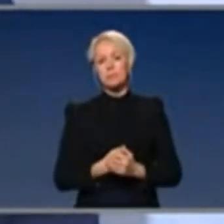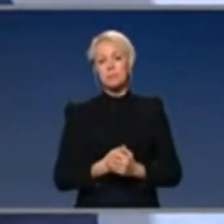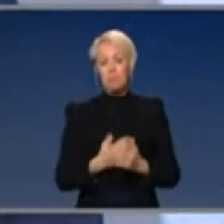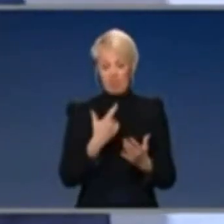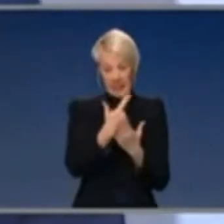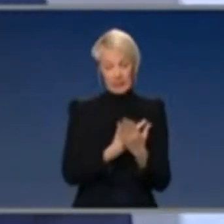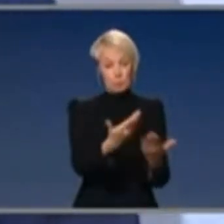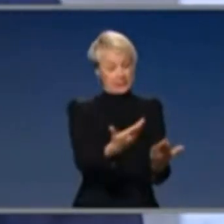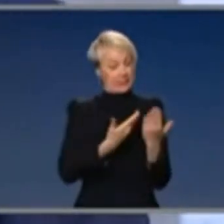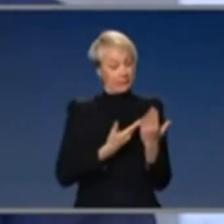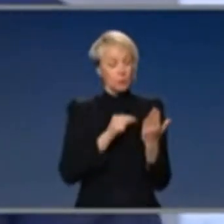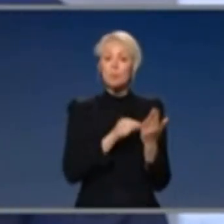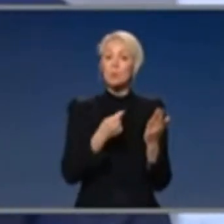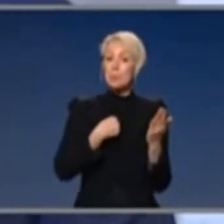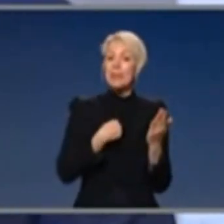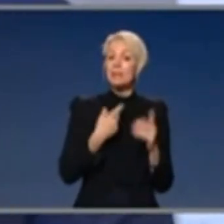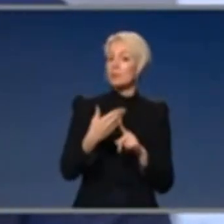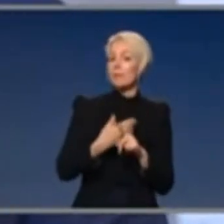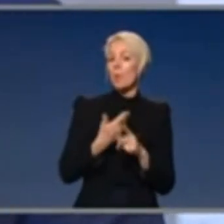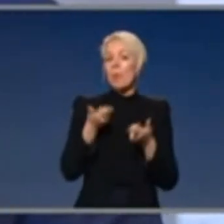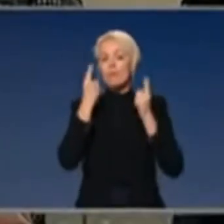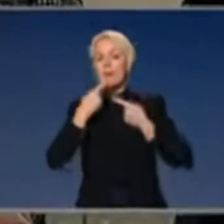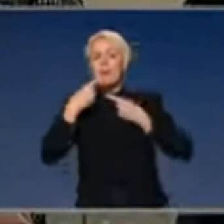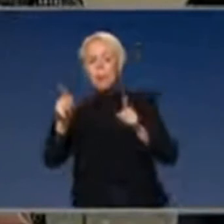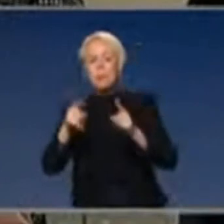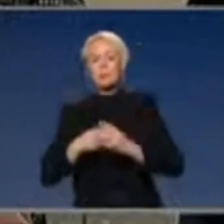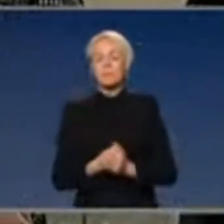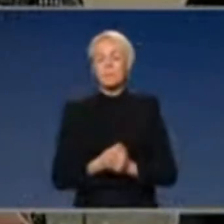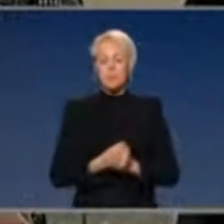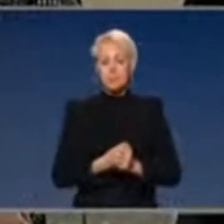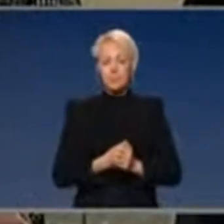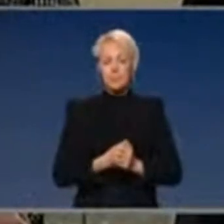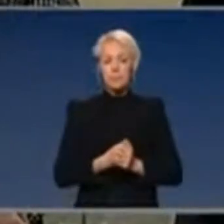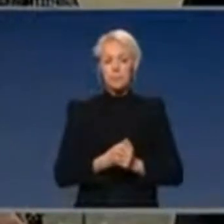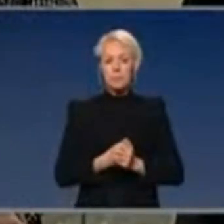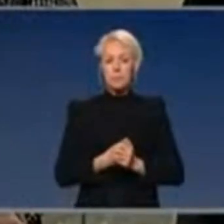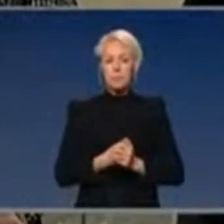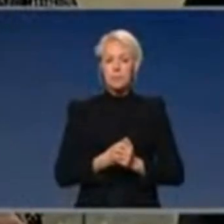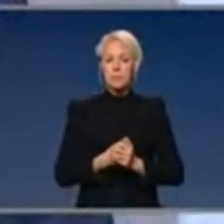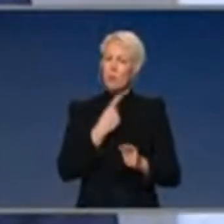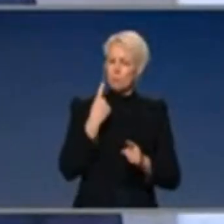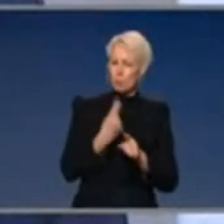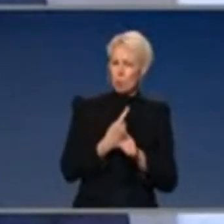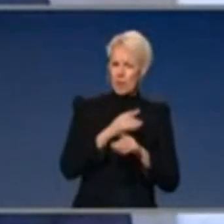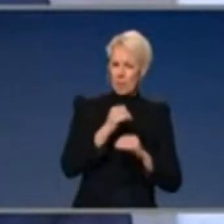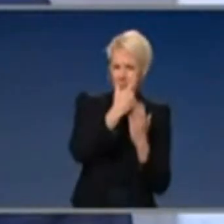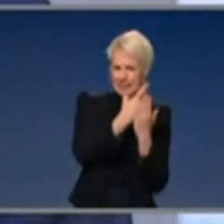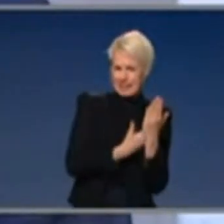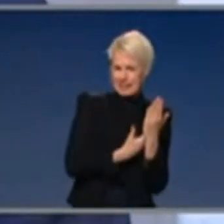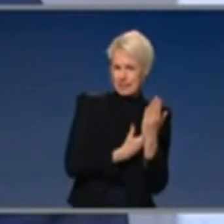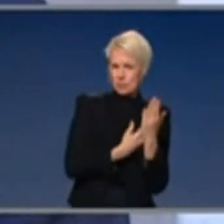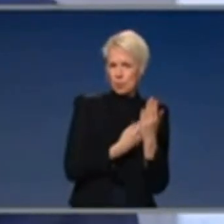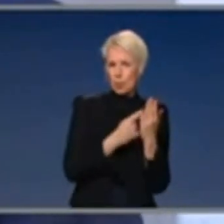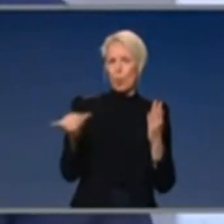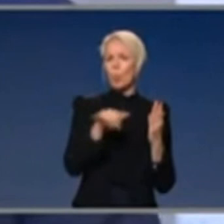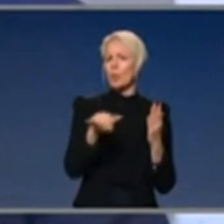not long before the Premier made his announcement. The list released last night about which workers could continue to go into work. Well, that wasn't a list that was provided